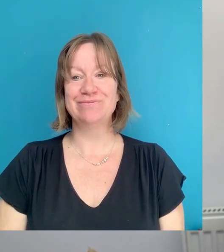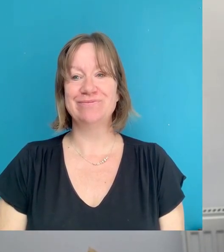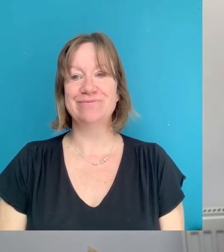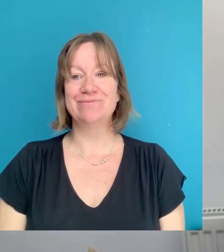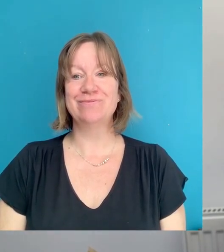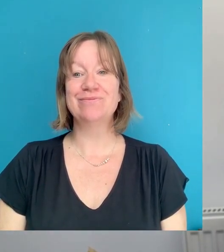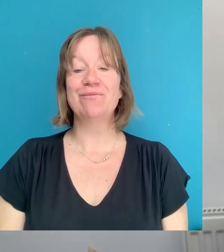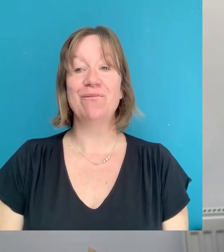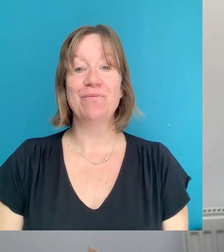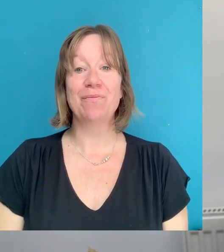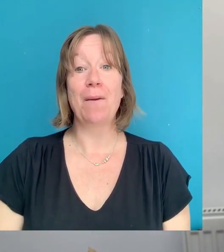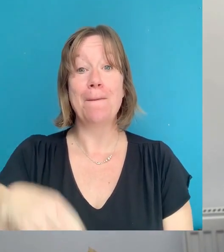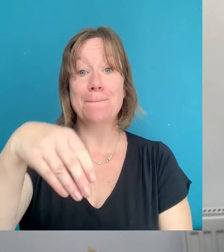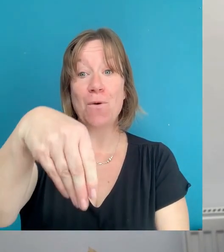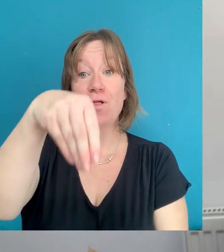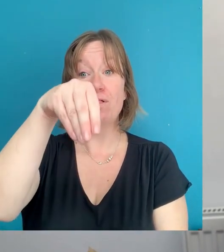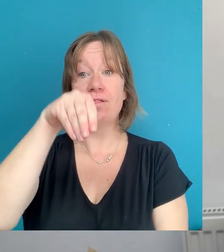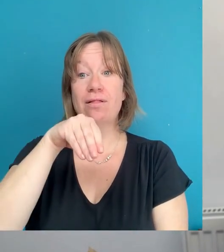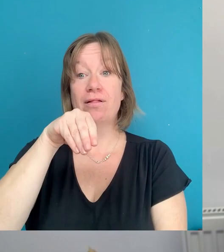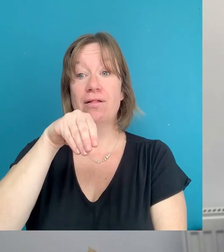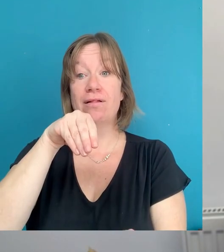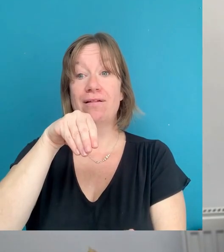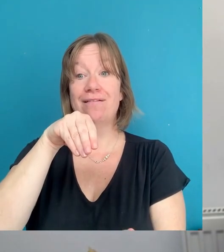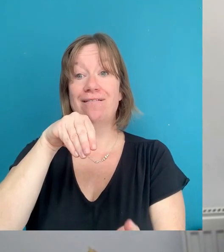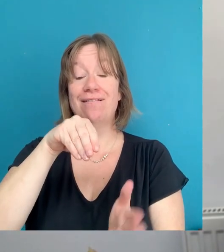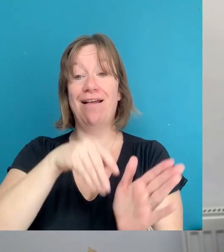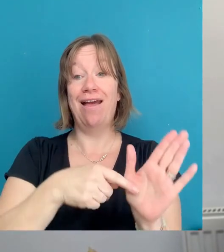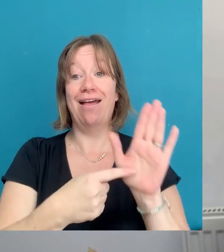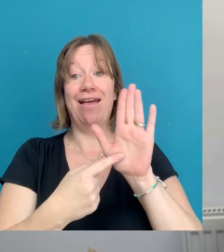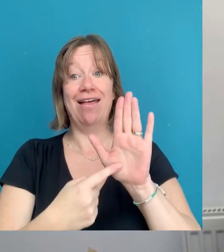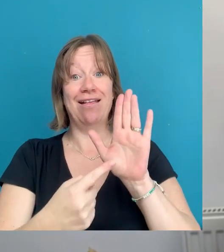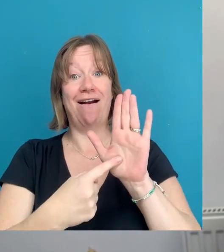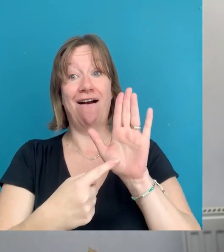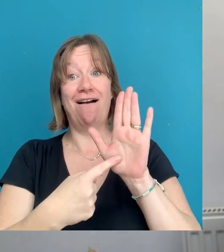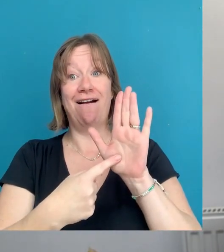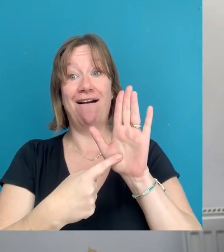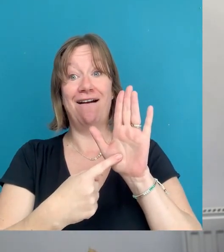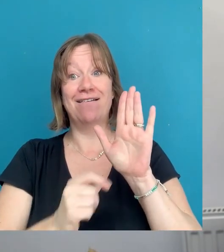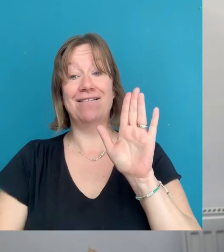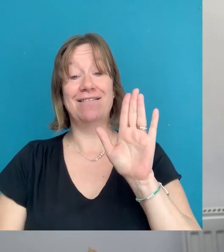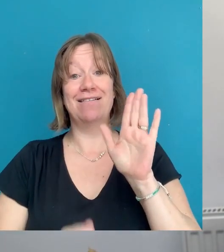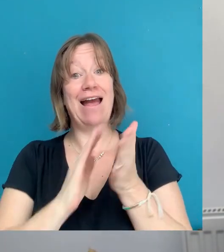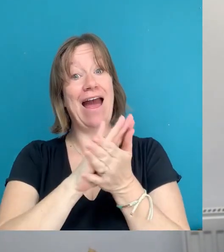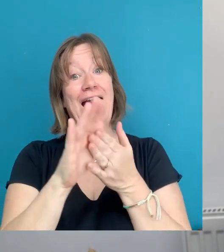and we'll see how it's turned out. And that is our